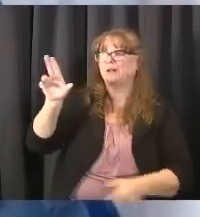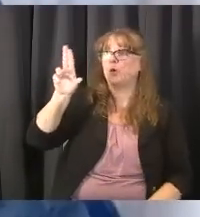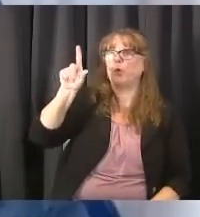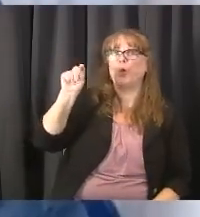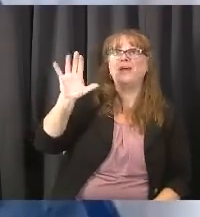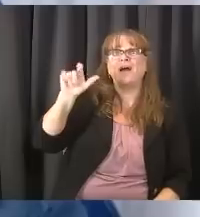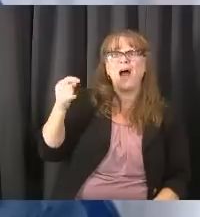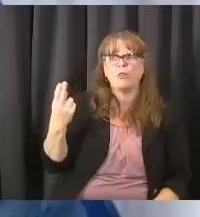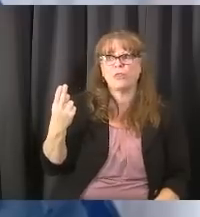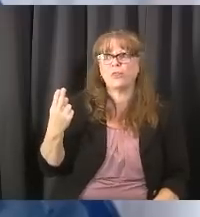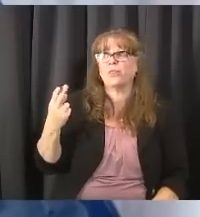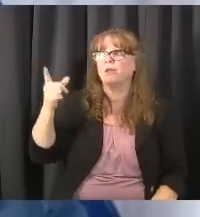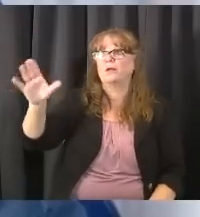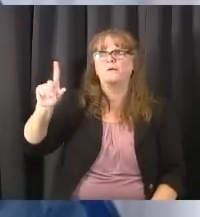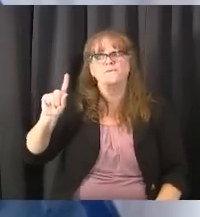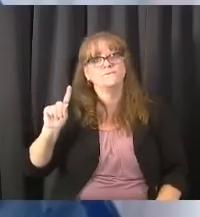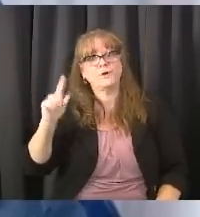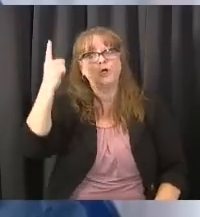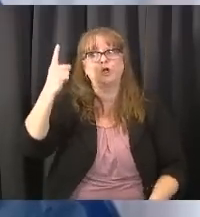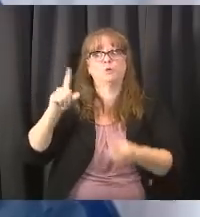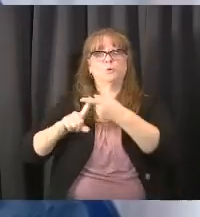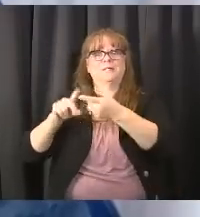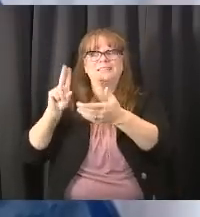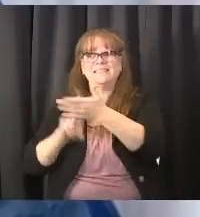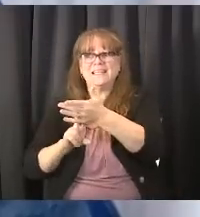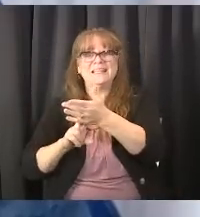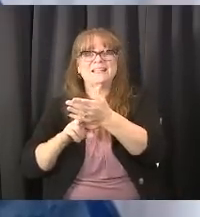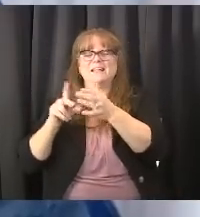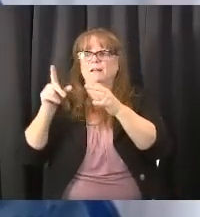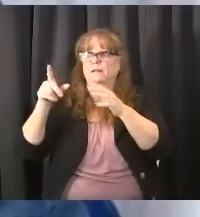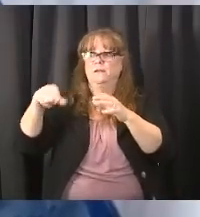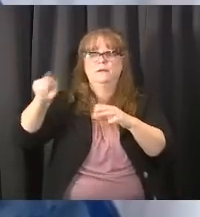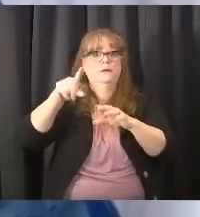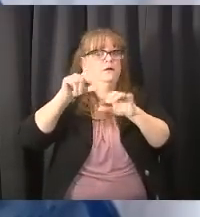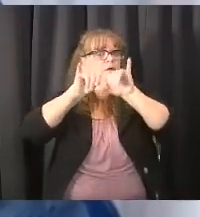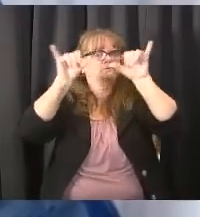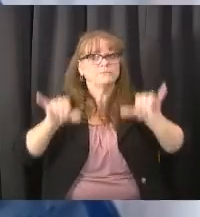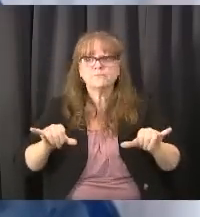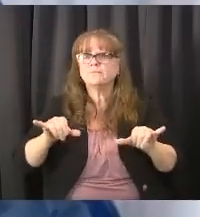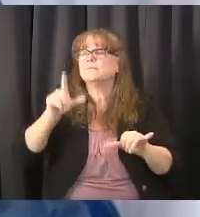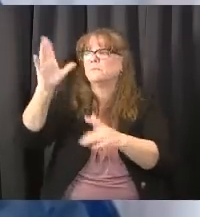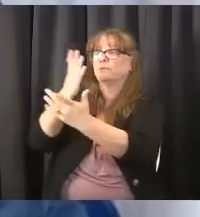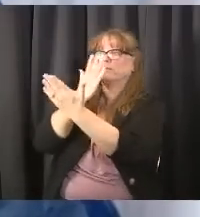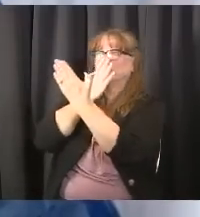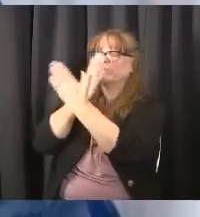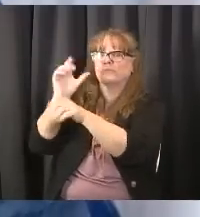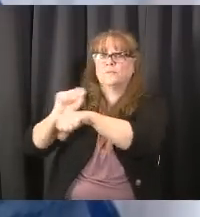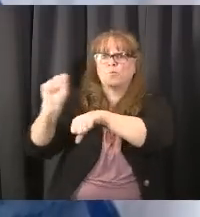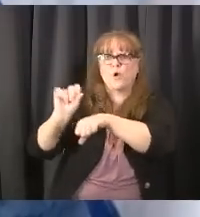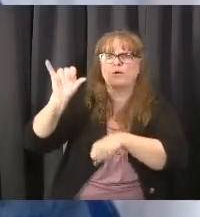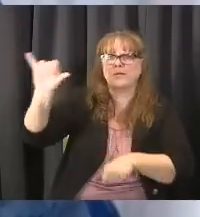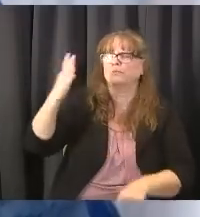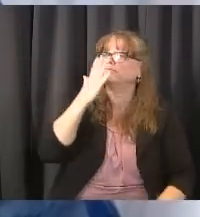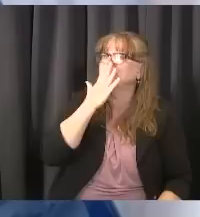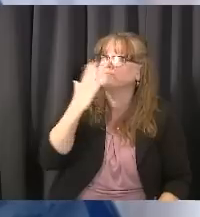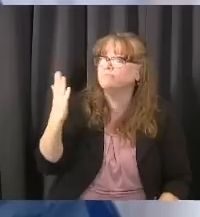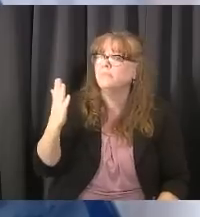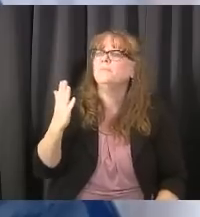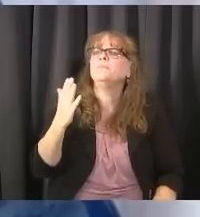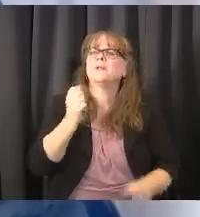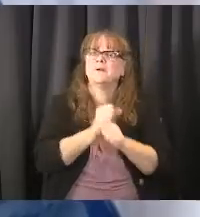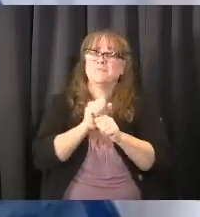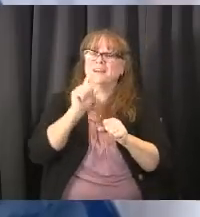and randomizing those. So thank you for that overall commitment to the health and welfare of all Coloradans. And of course, being